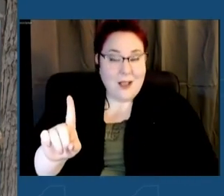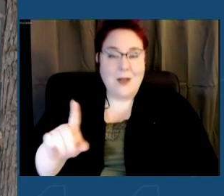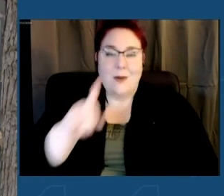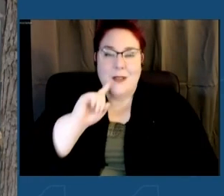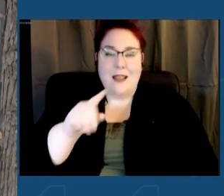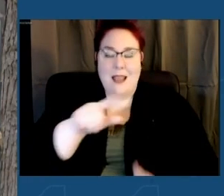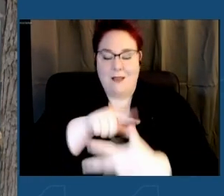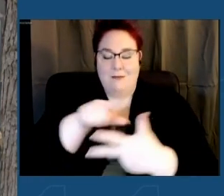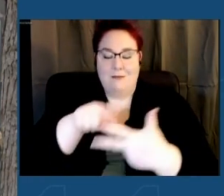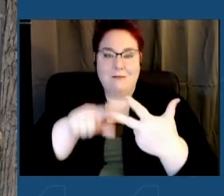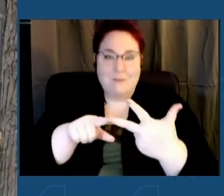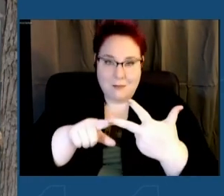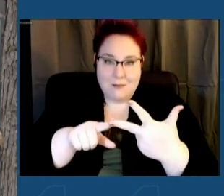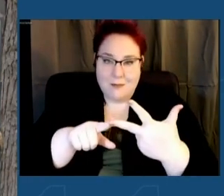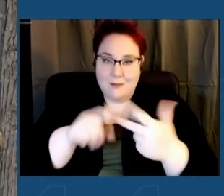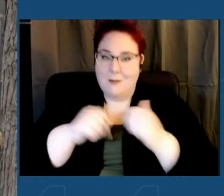stool.